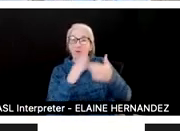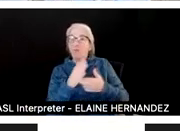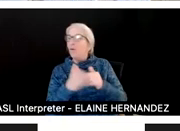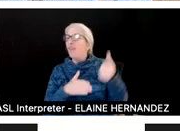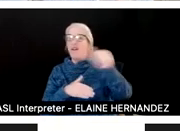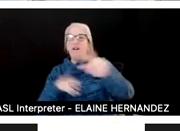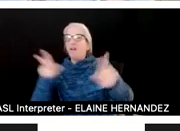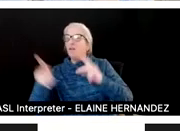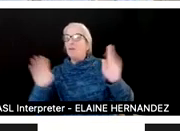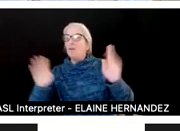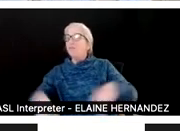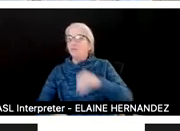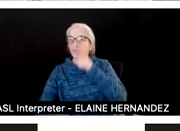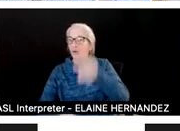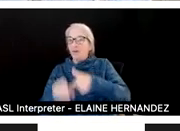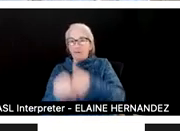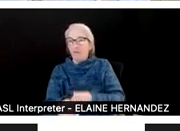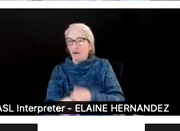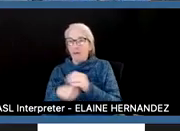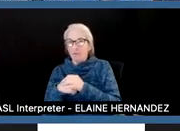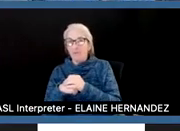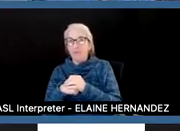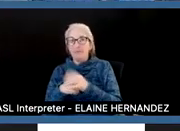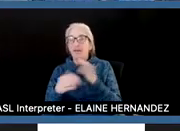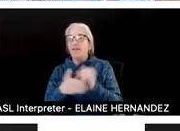Act. Next slide.